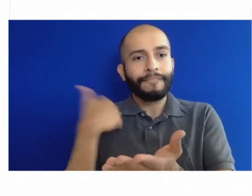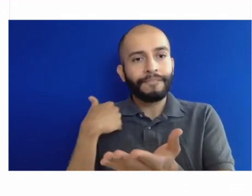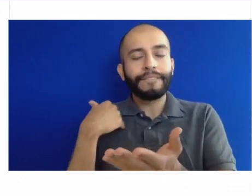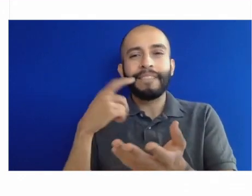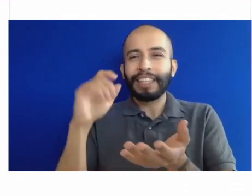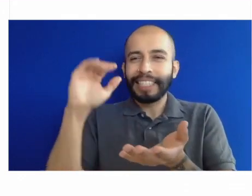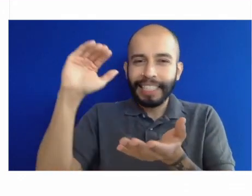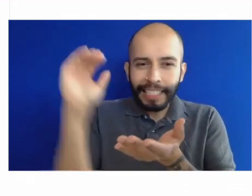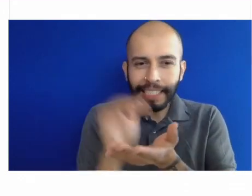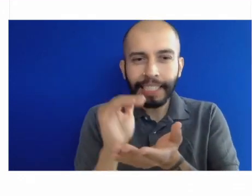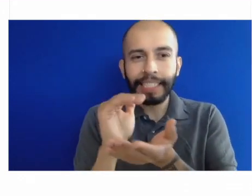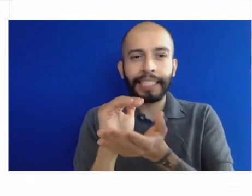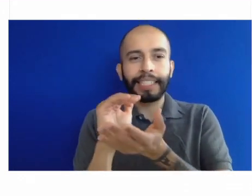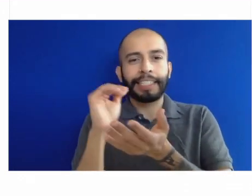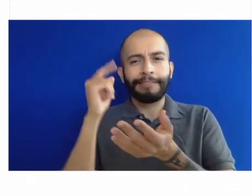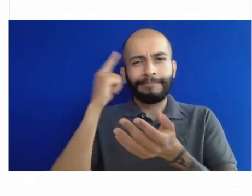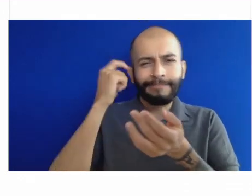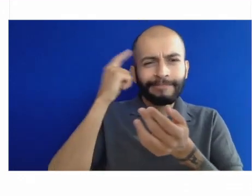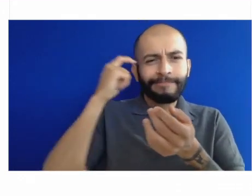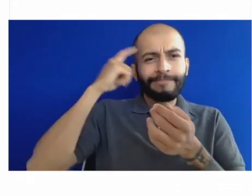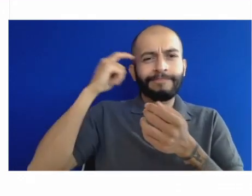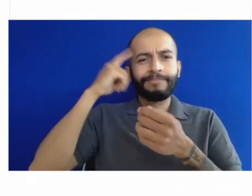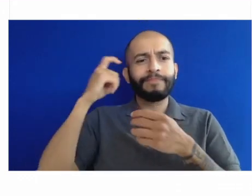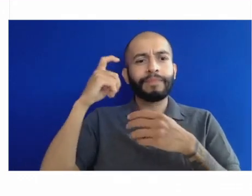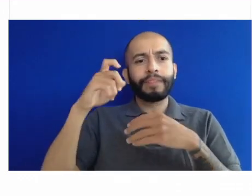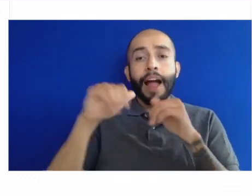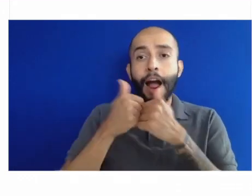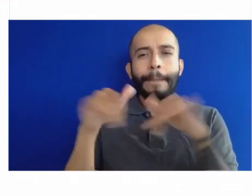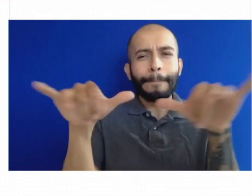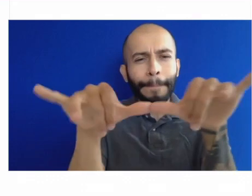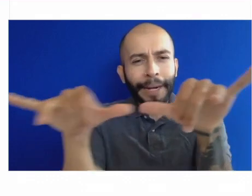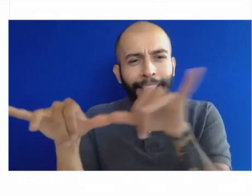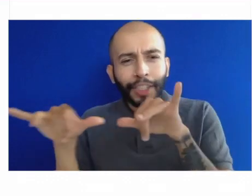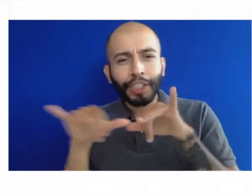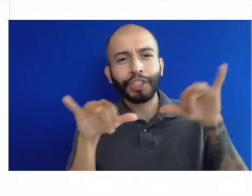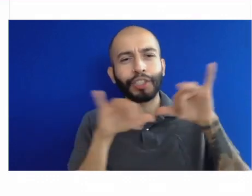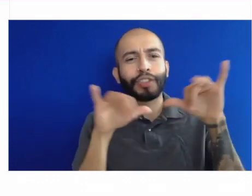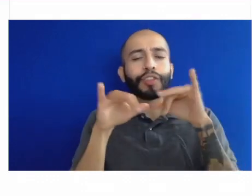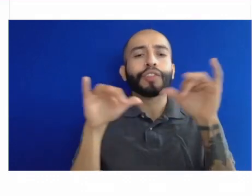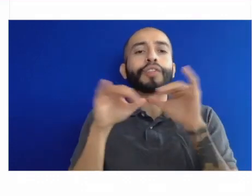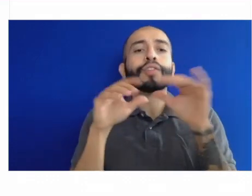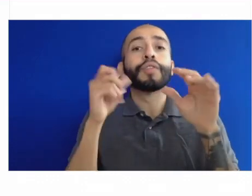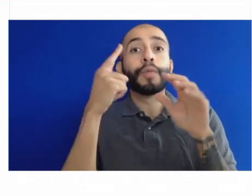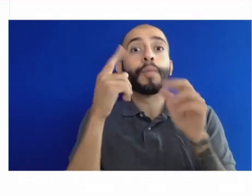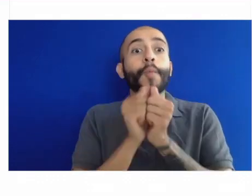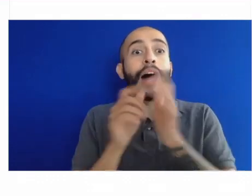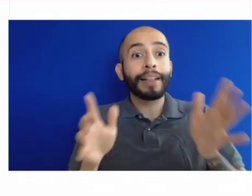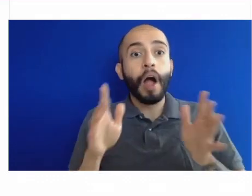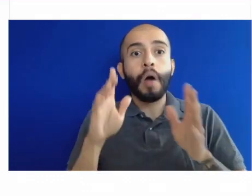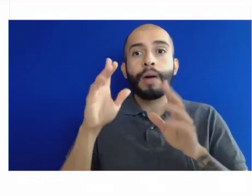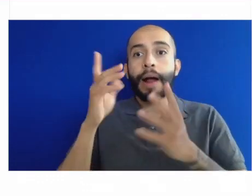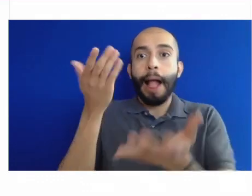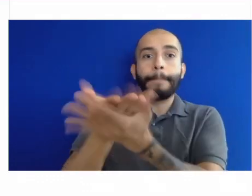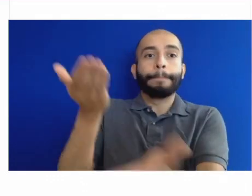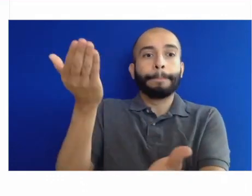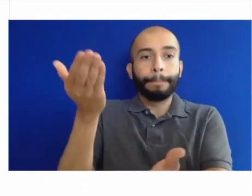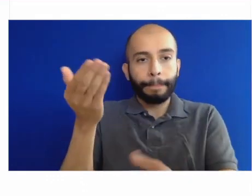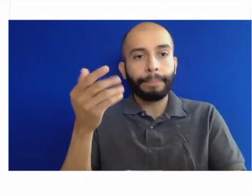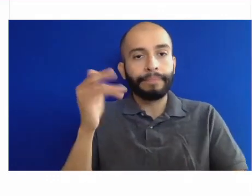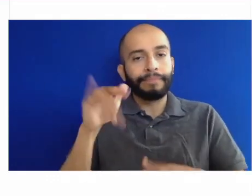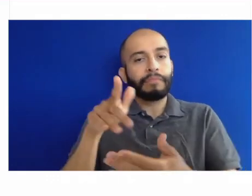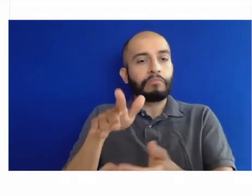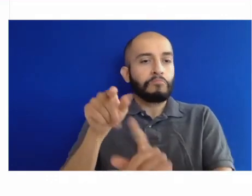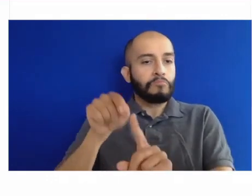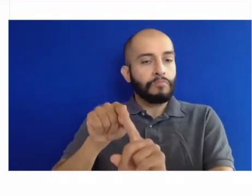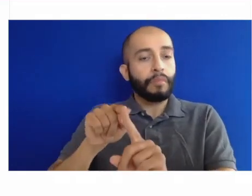without really making a claim of fact. That's kind of the nice thing about it, I would say, that you don't really tell people this is true, this is